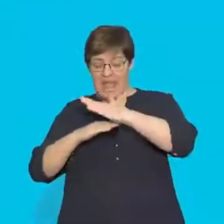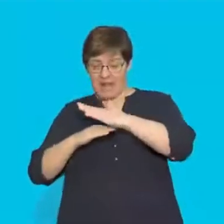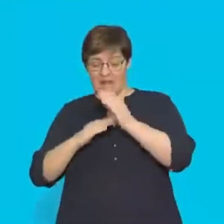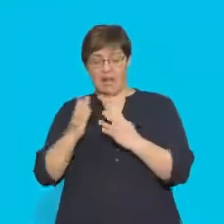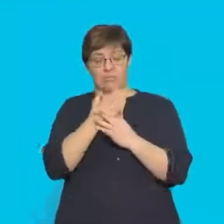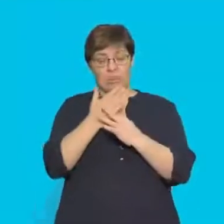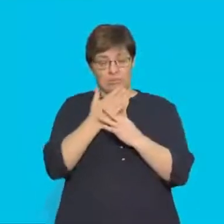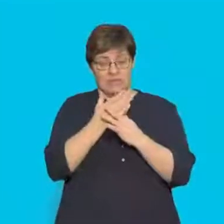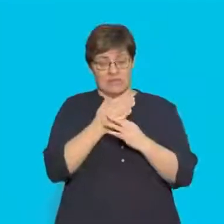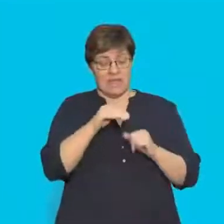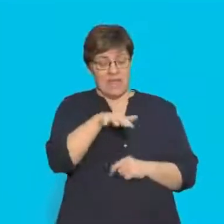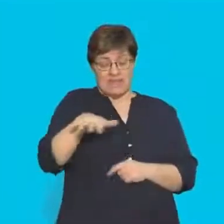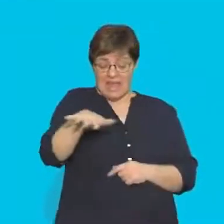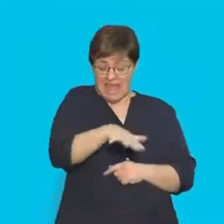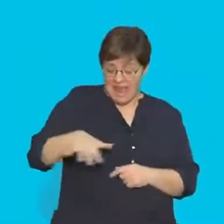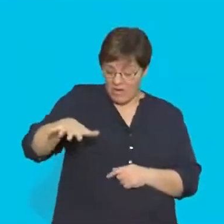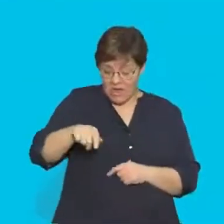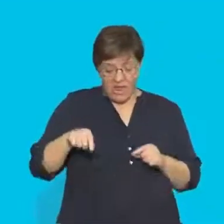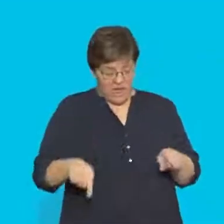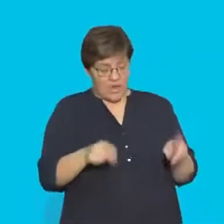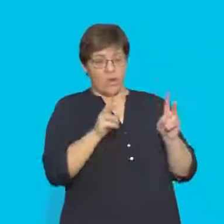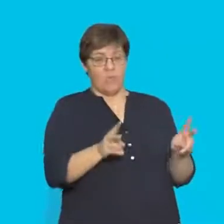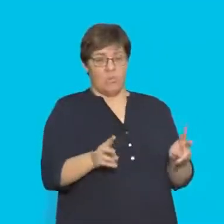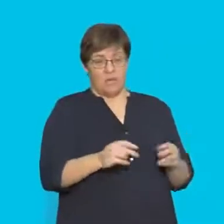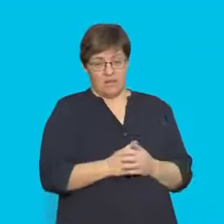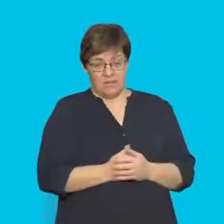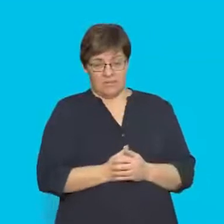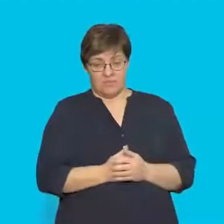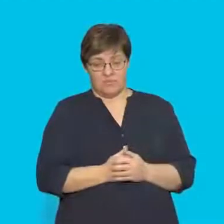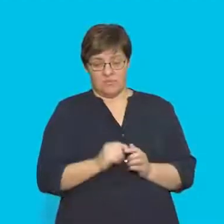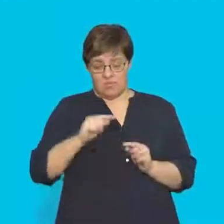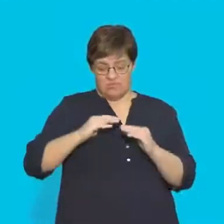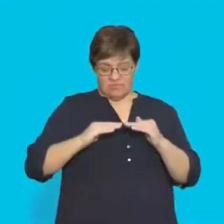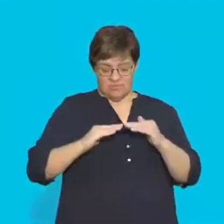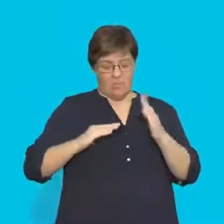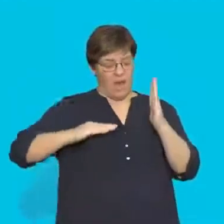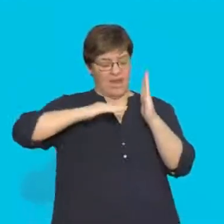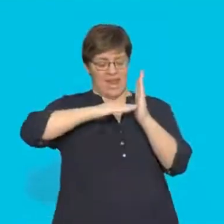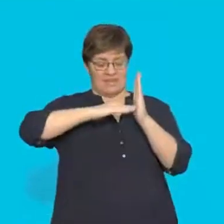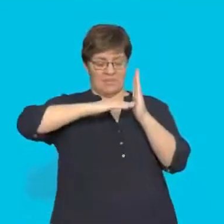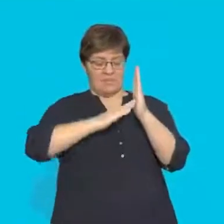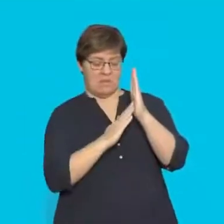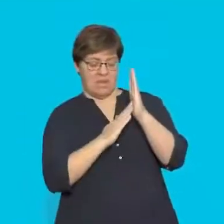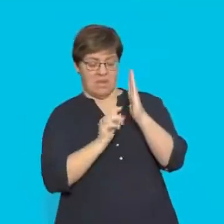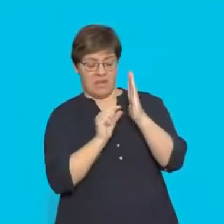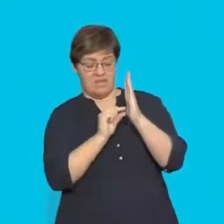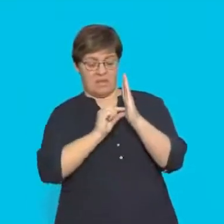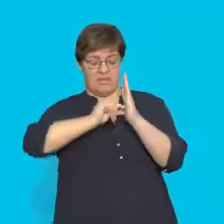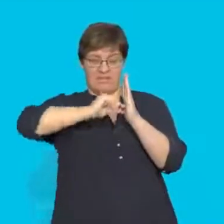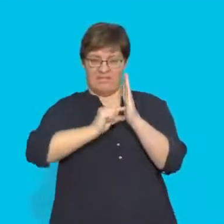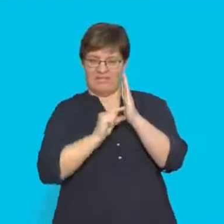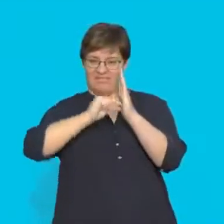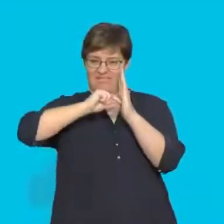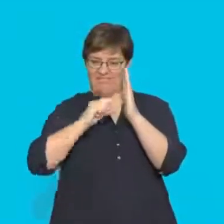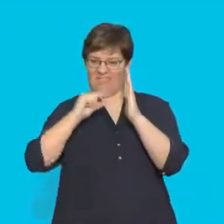between the area and the normal. So it's a component, if you like, of